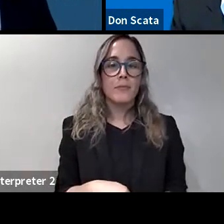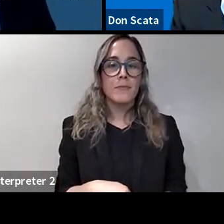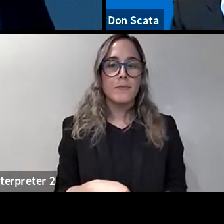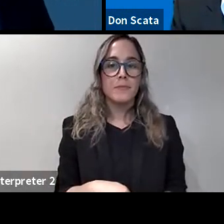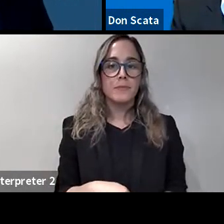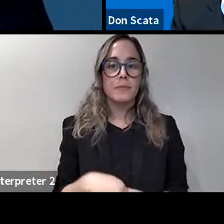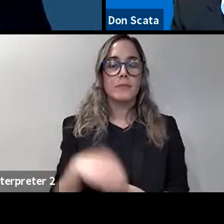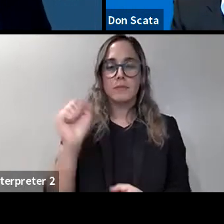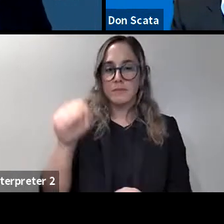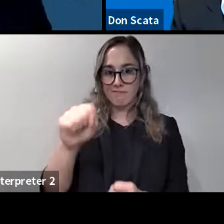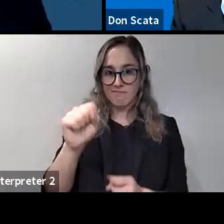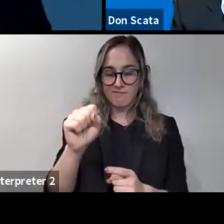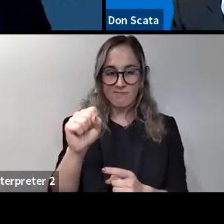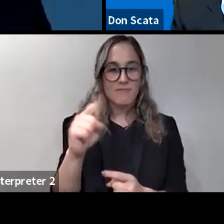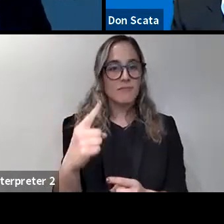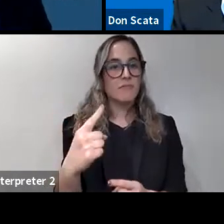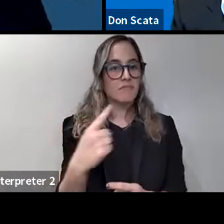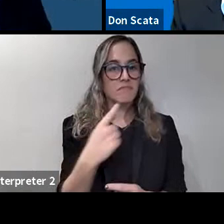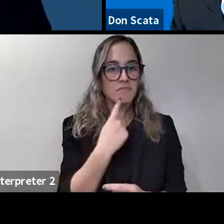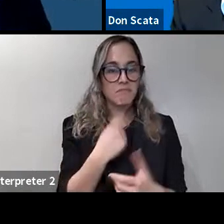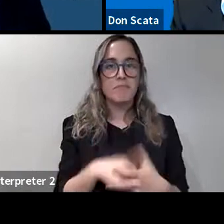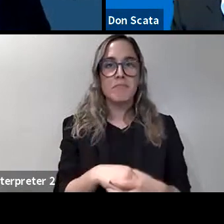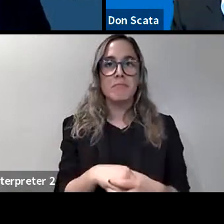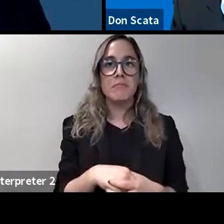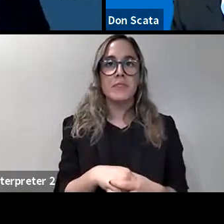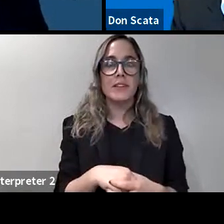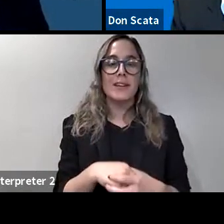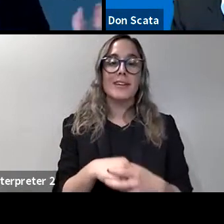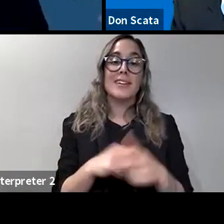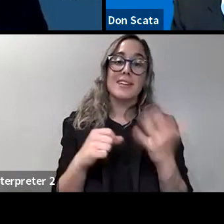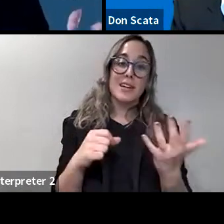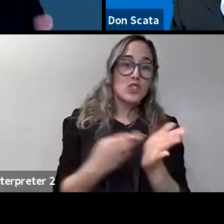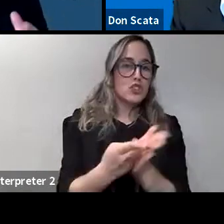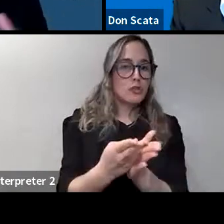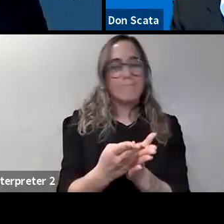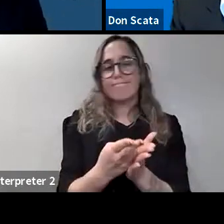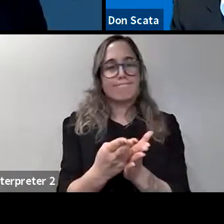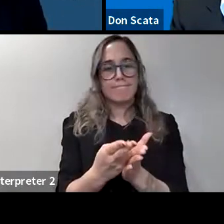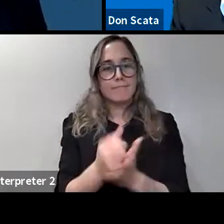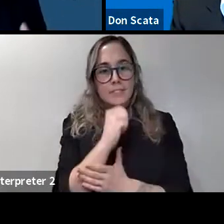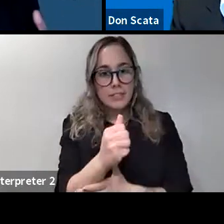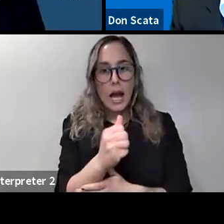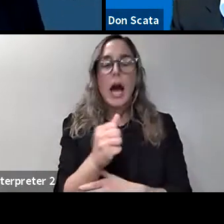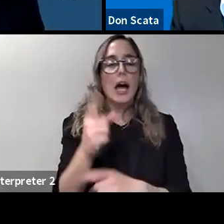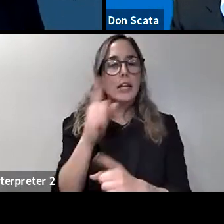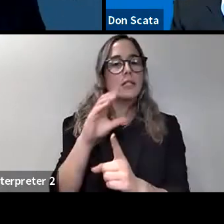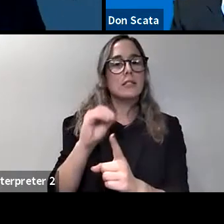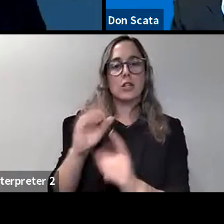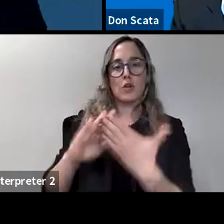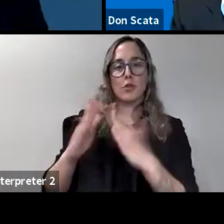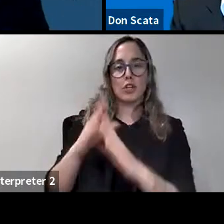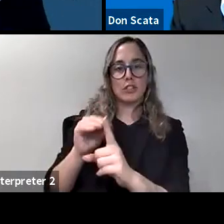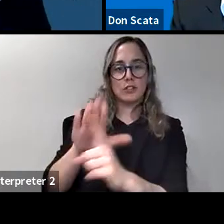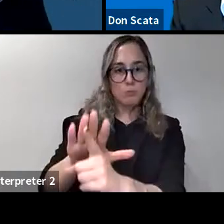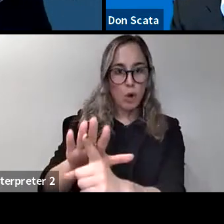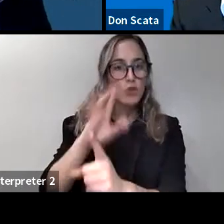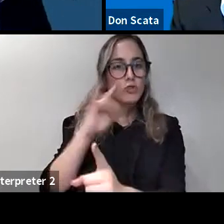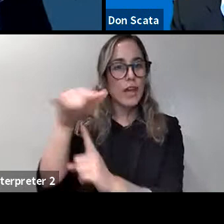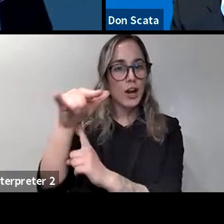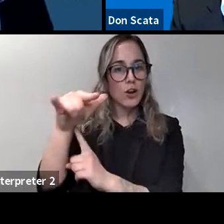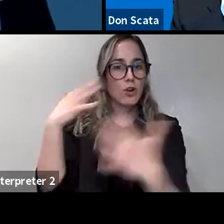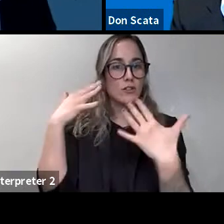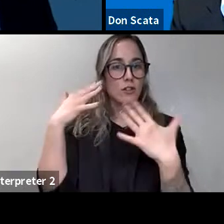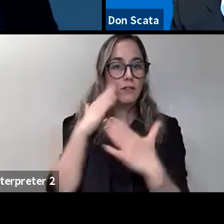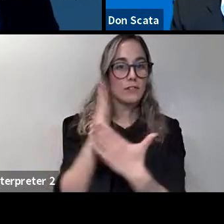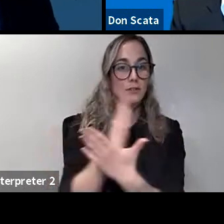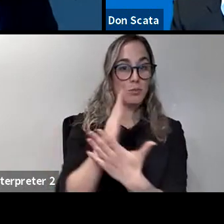Yeah, I would say that that's probably not totally true. The NES considers communities exposed to DNL aircraft noise levels between